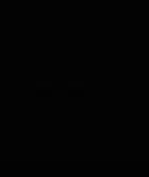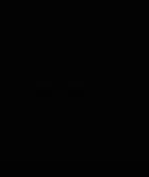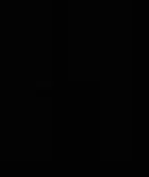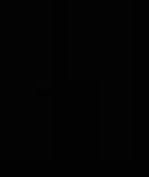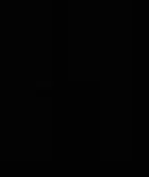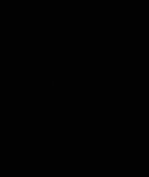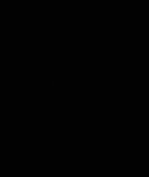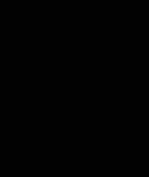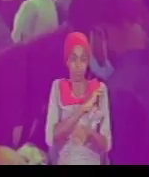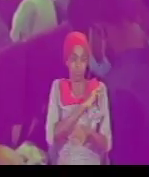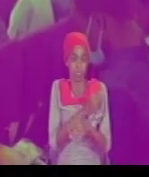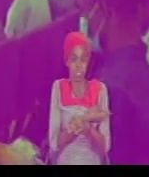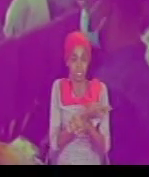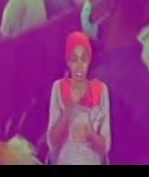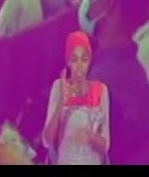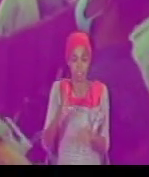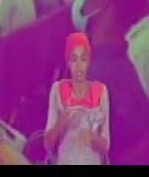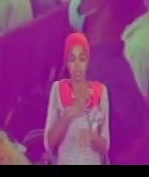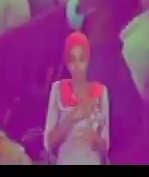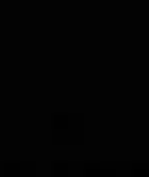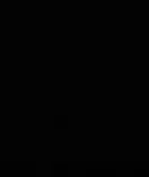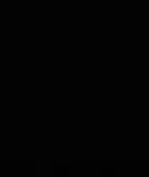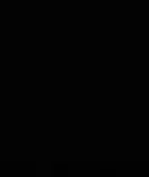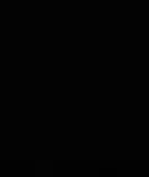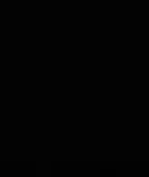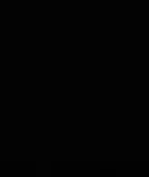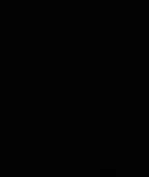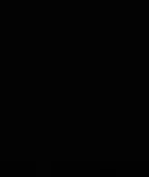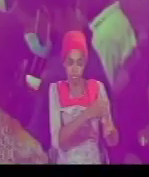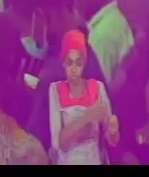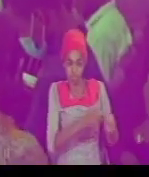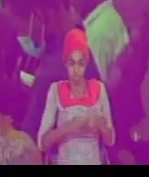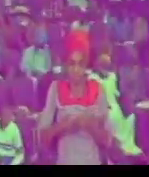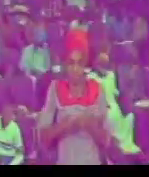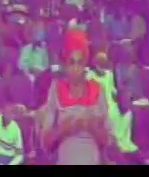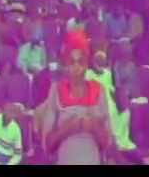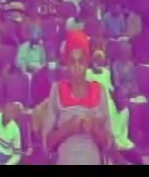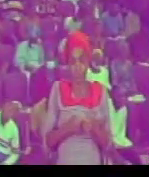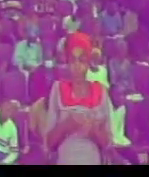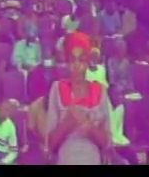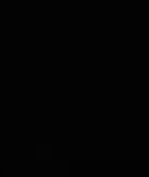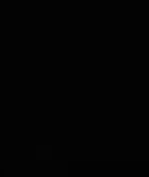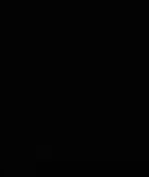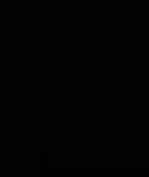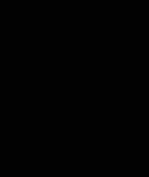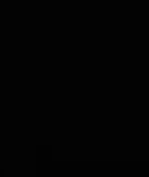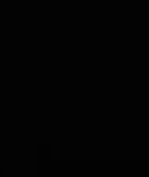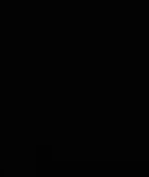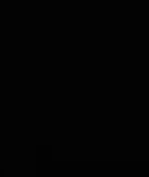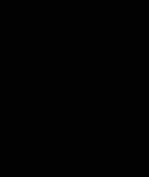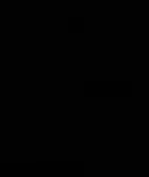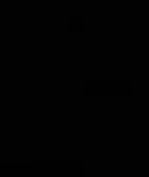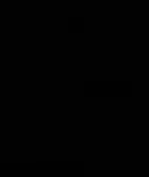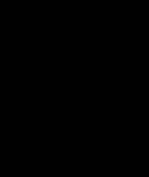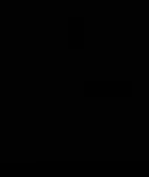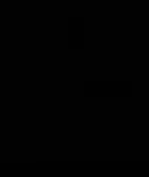thought of the angels after him. Those people, those angels, they cannot praise